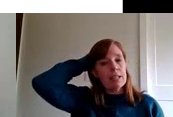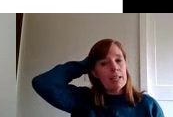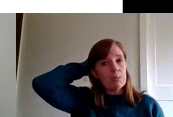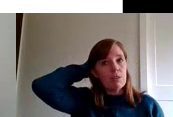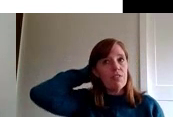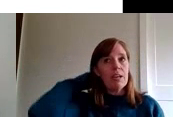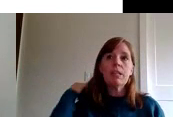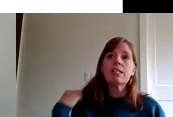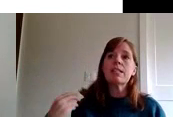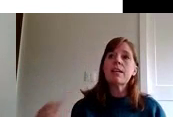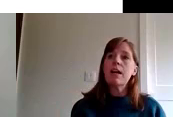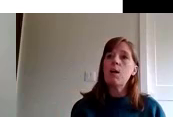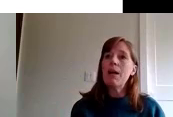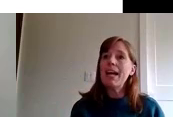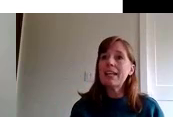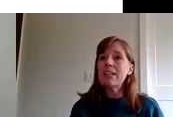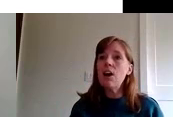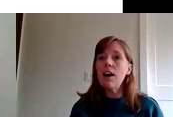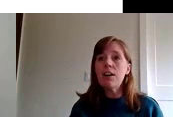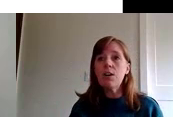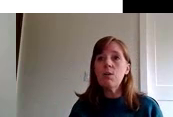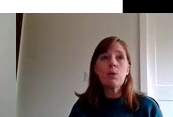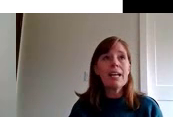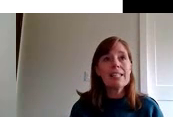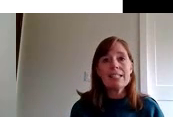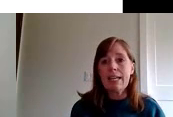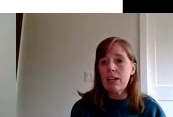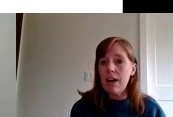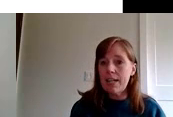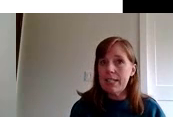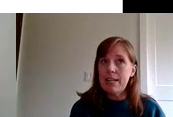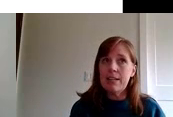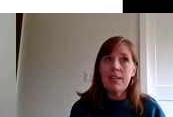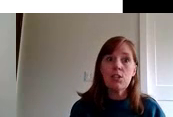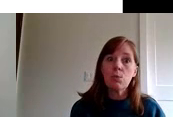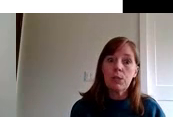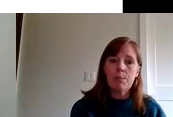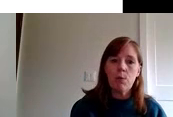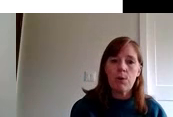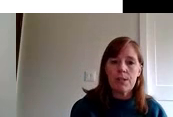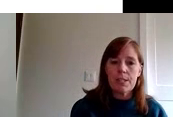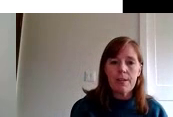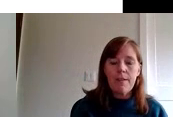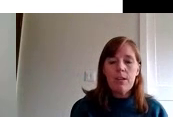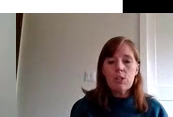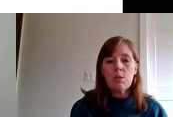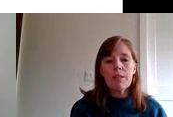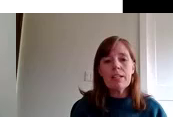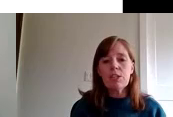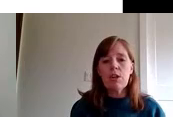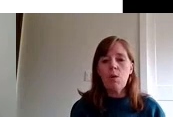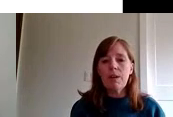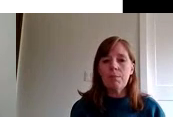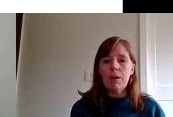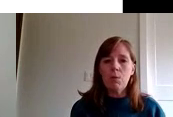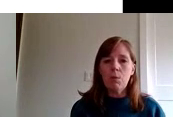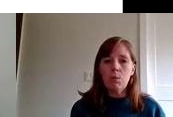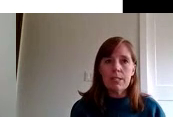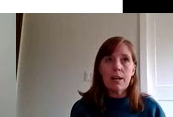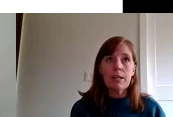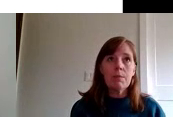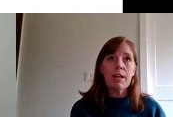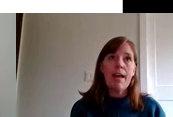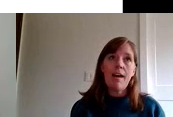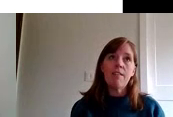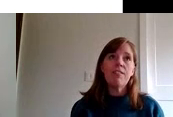as a way to connect with families, can auto translate content, and that's really important. So I'm going to actually open up